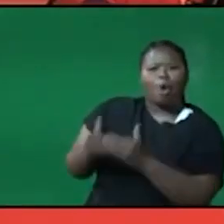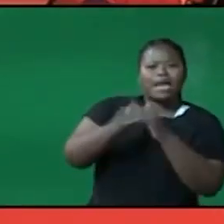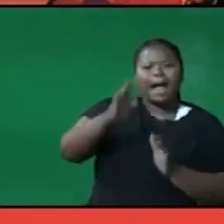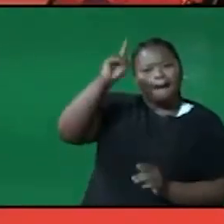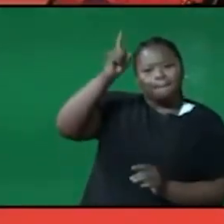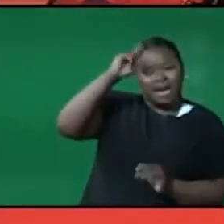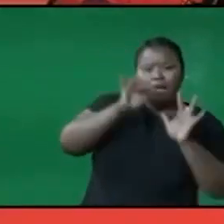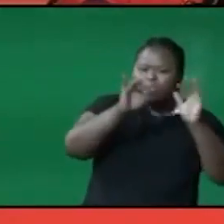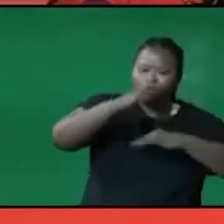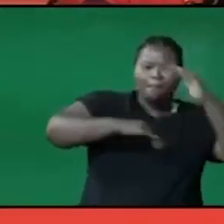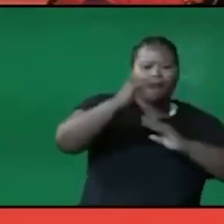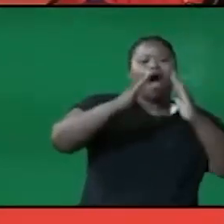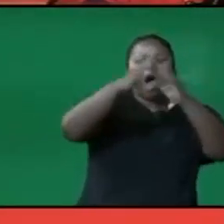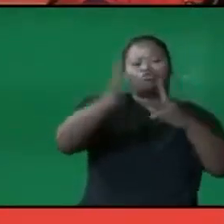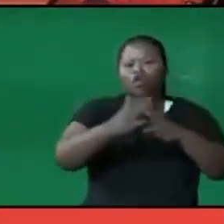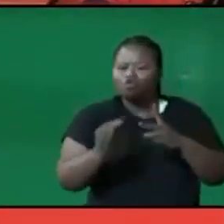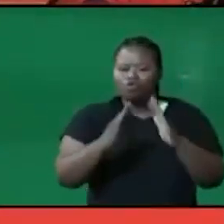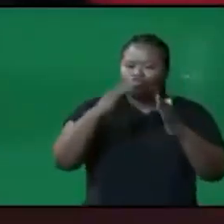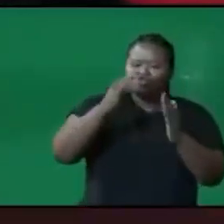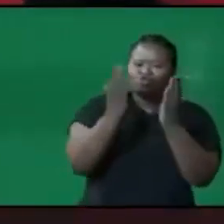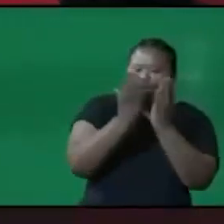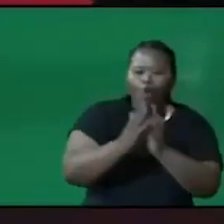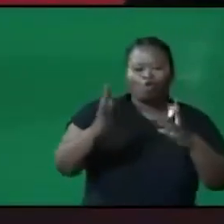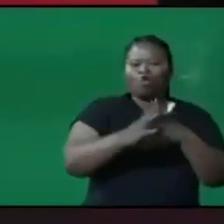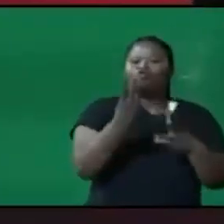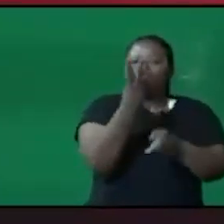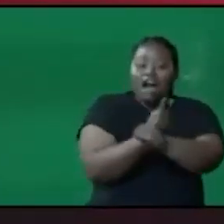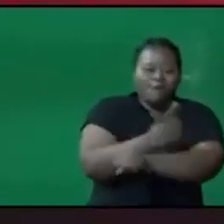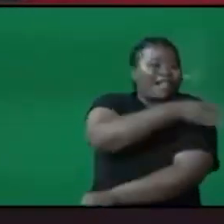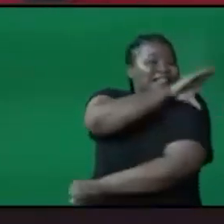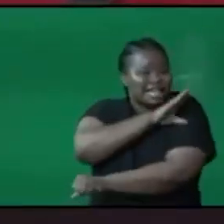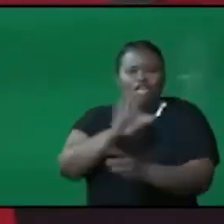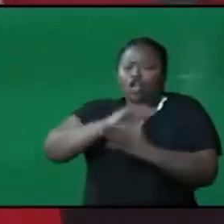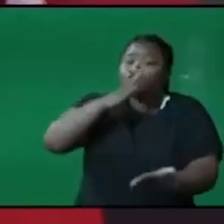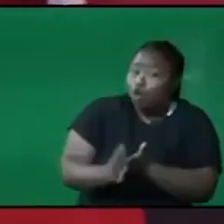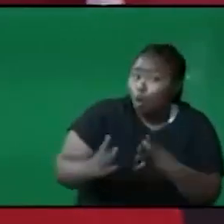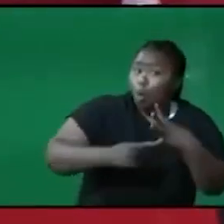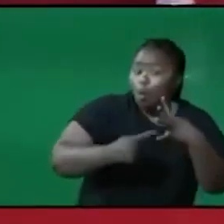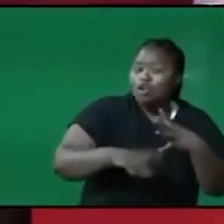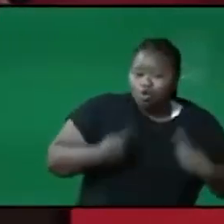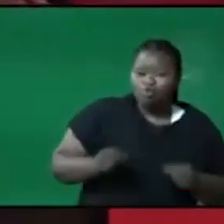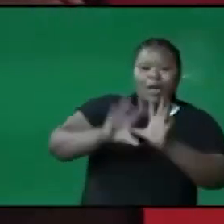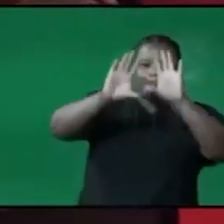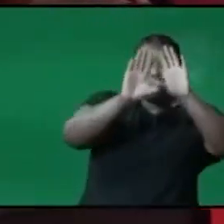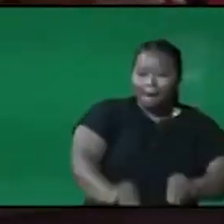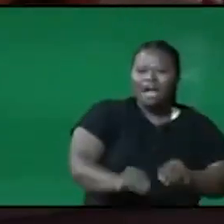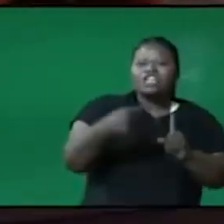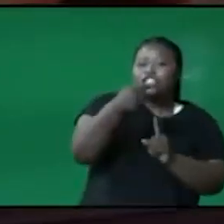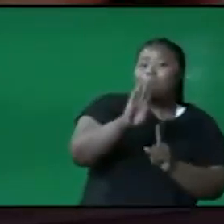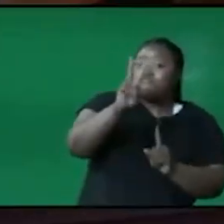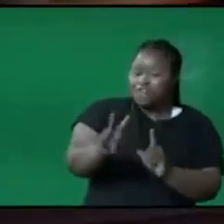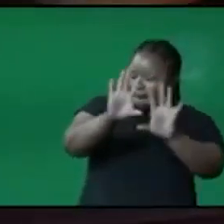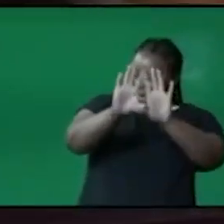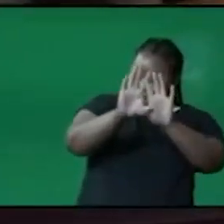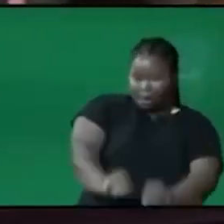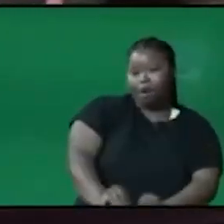them houses, give them schools, build 24-hour clinics, ensure that we stop rape and GBV